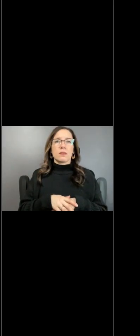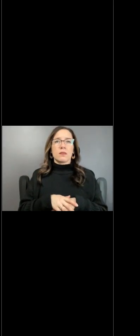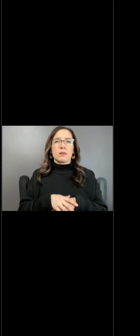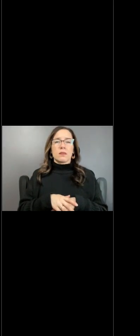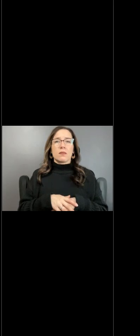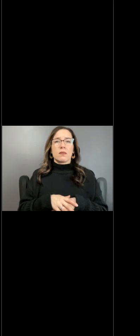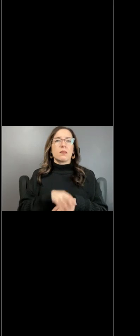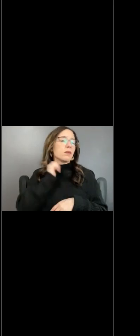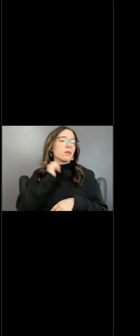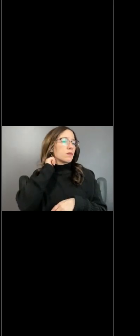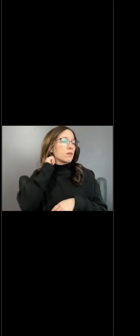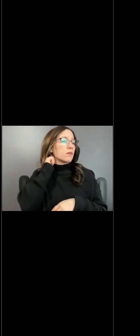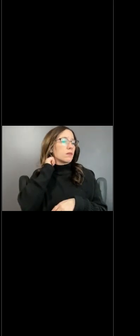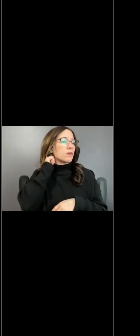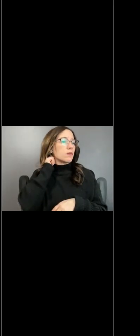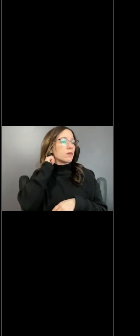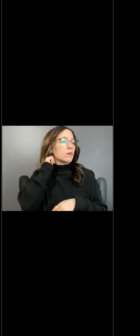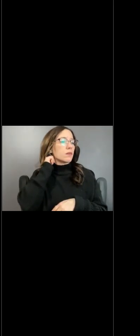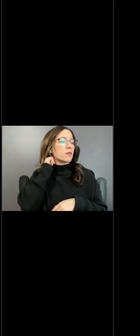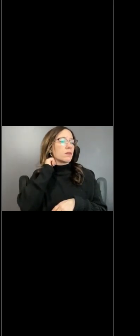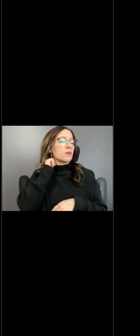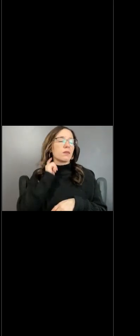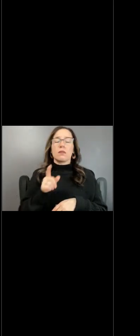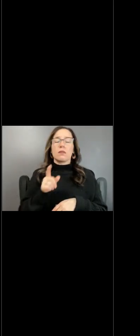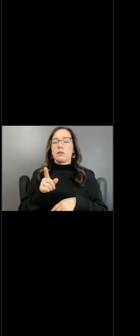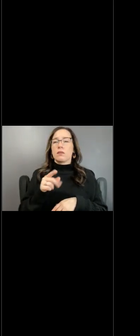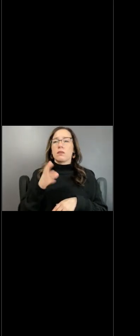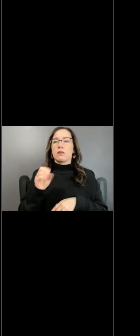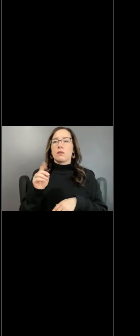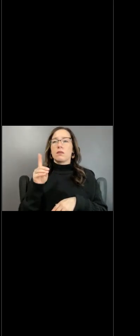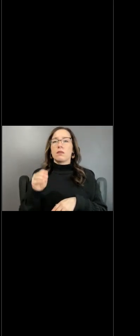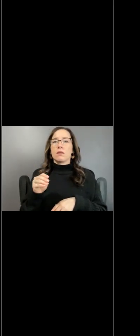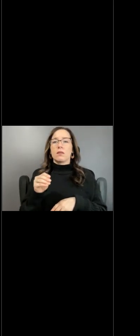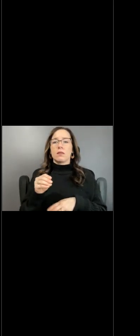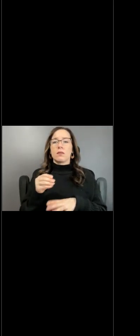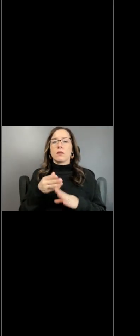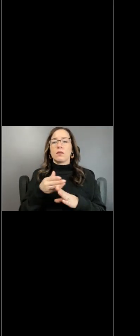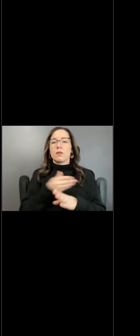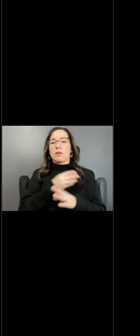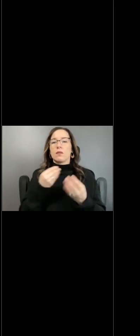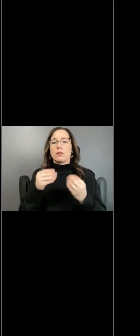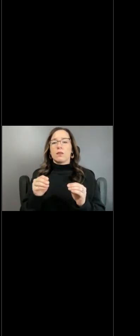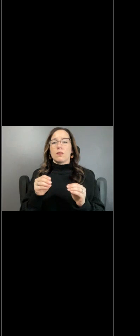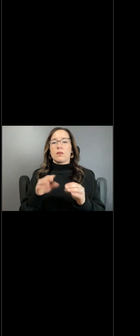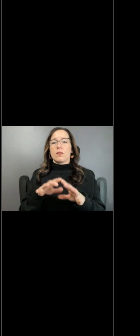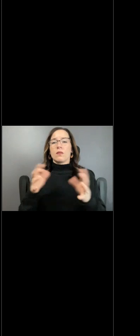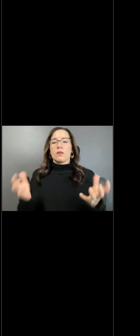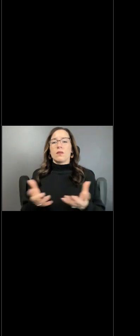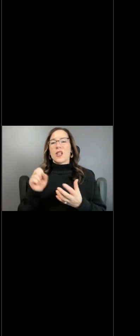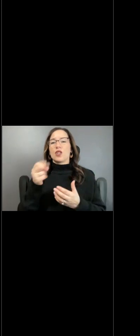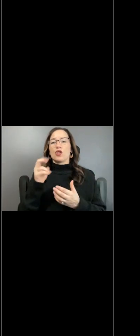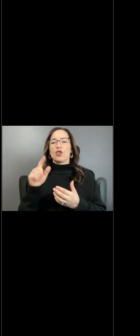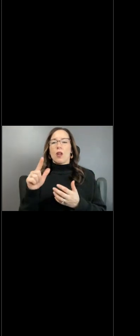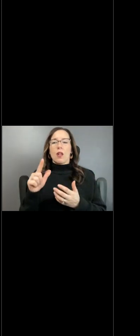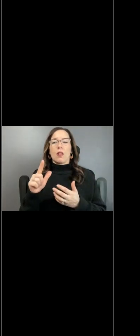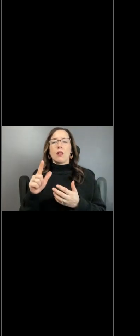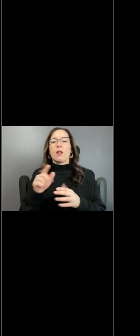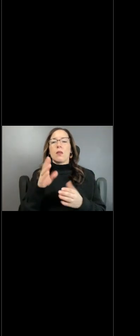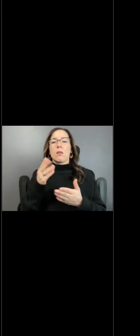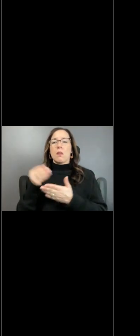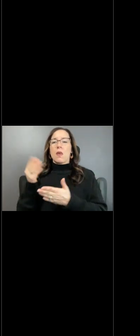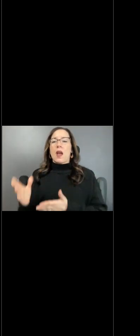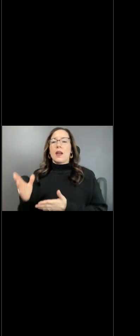Knowledge check 5, when a condo is pre-sold as a shell and the buyer designs and constructs the interior, the guidelines are